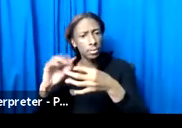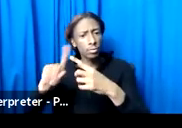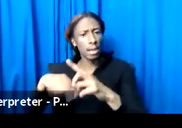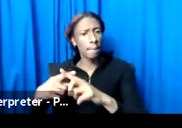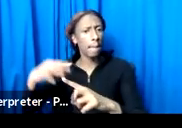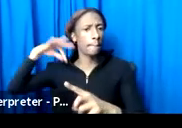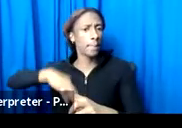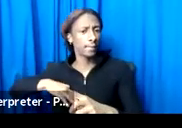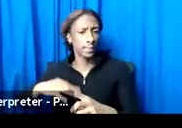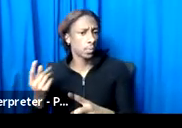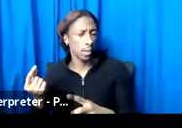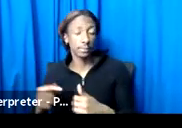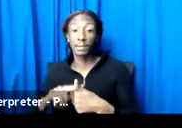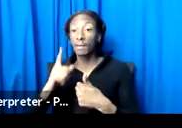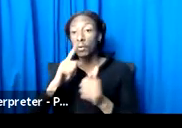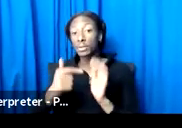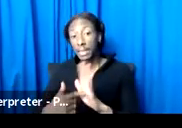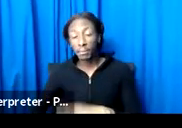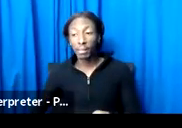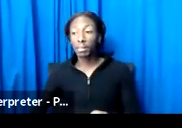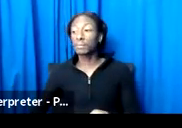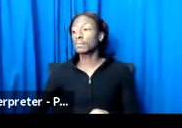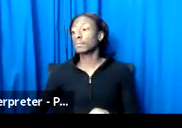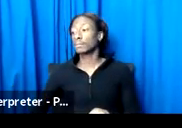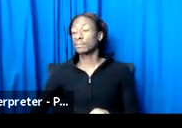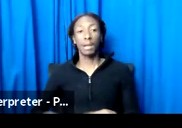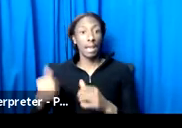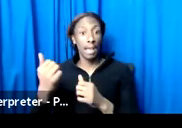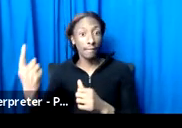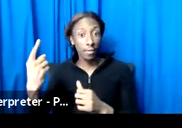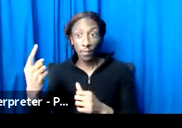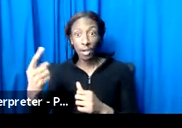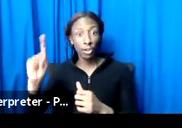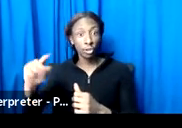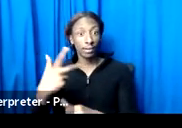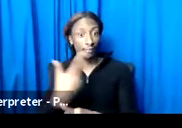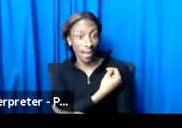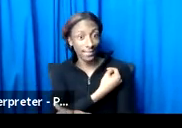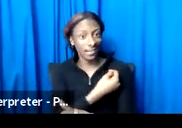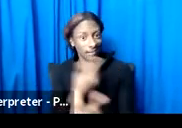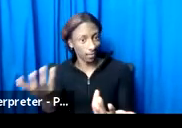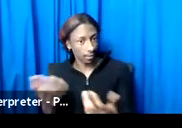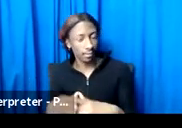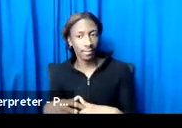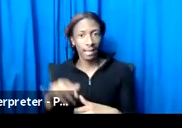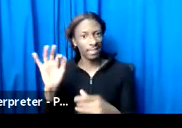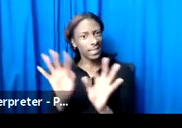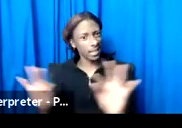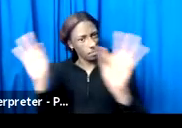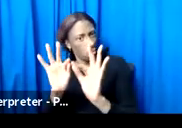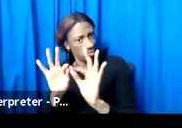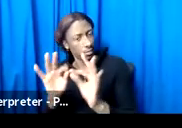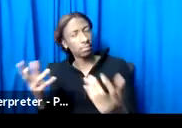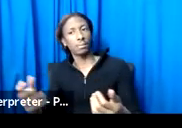For example, emphasizing messages like everyone should get vaccinated. It is important to get